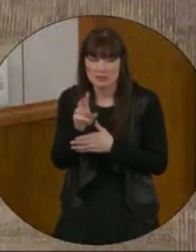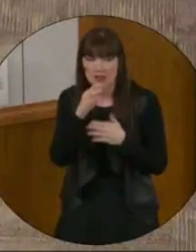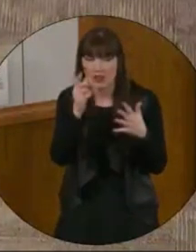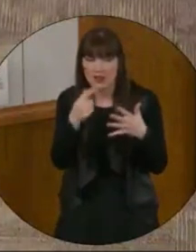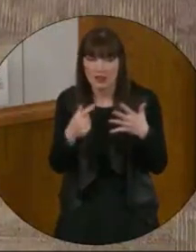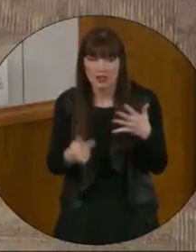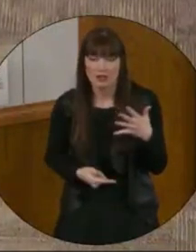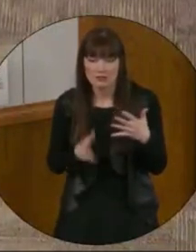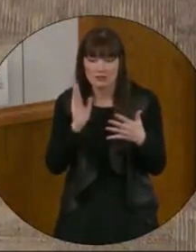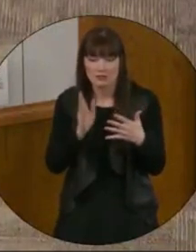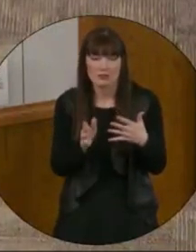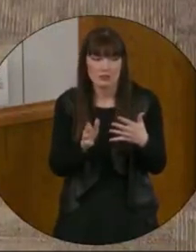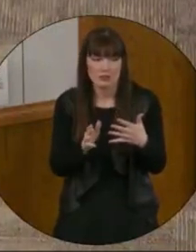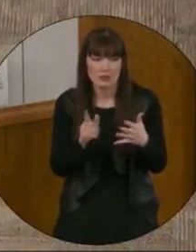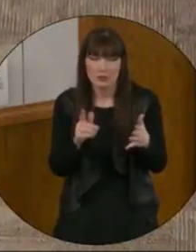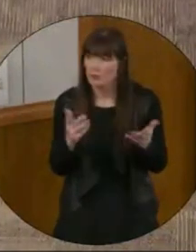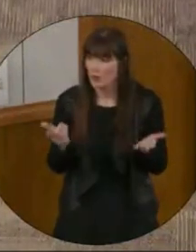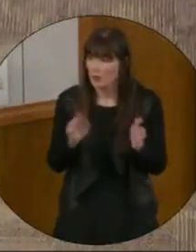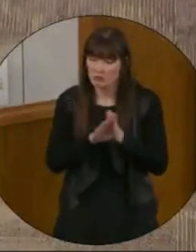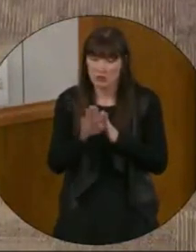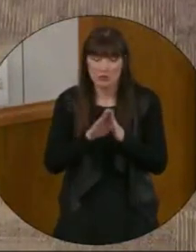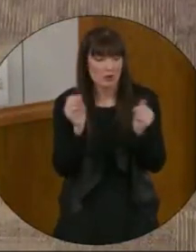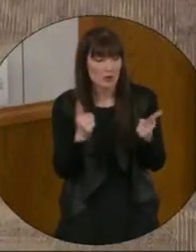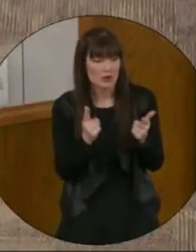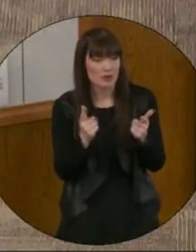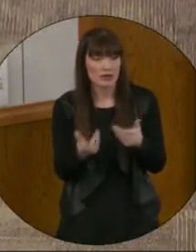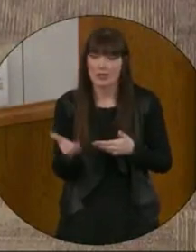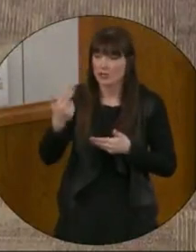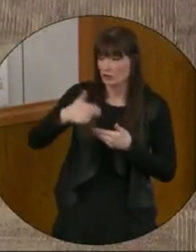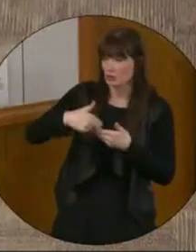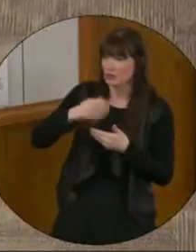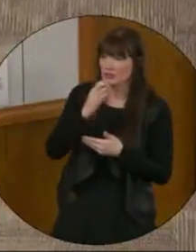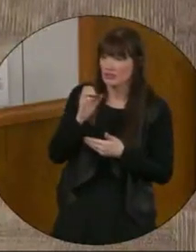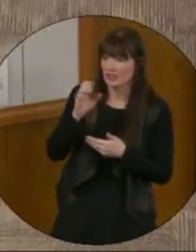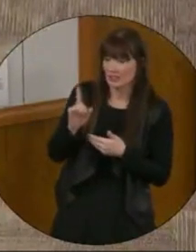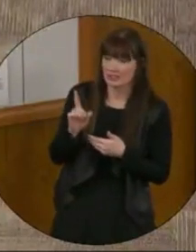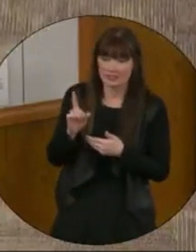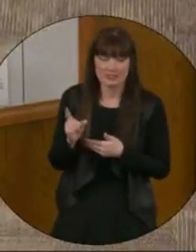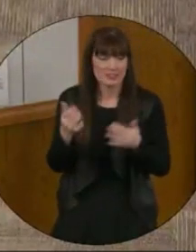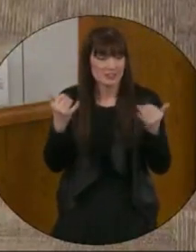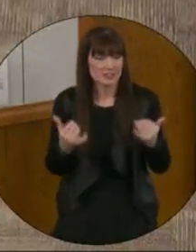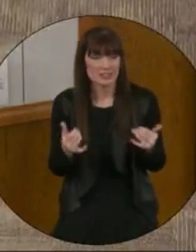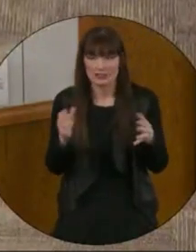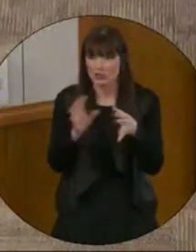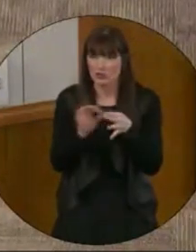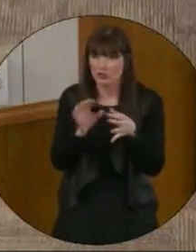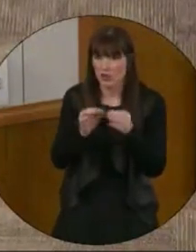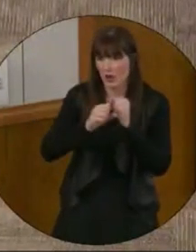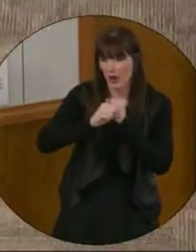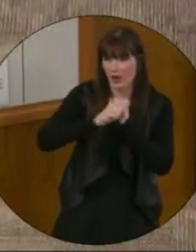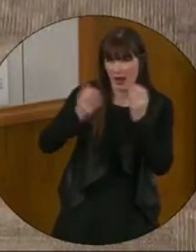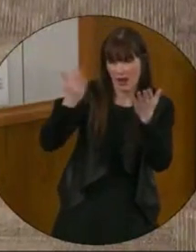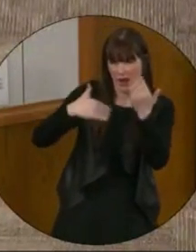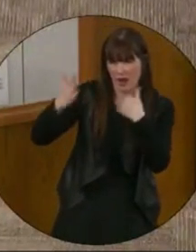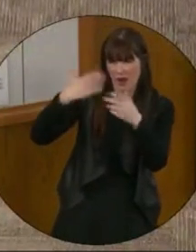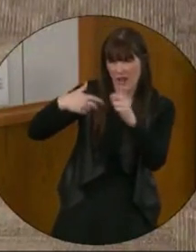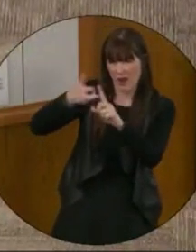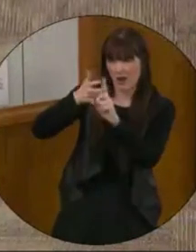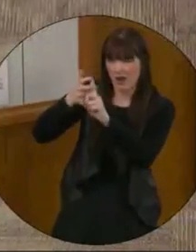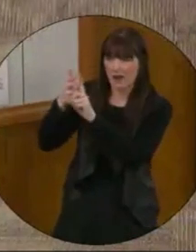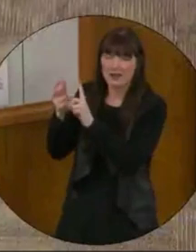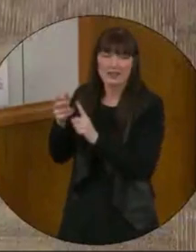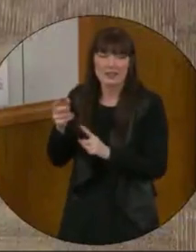3.16. When you grow, we all grow. Join CSSD today. That's our new campaign slogan to get new teachers. It kind of